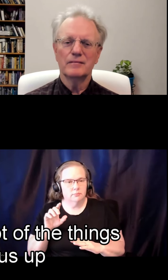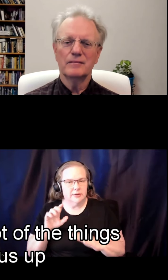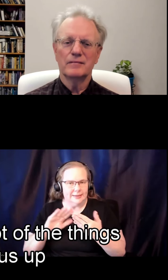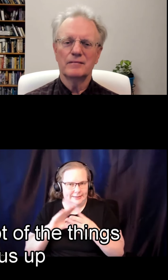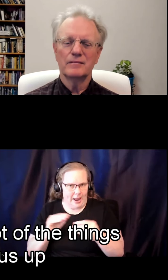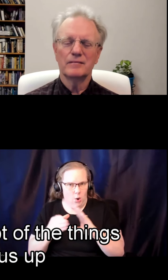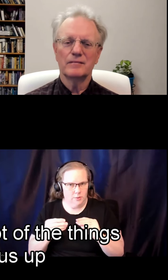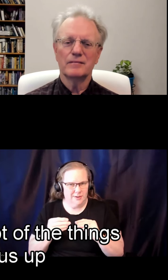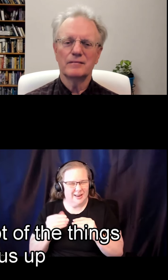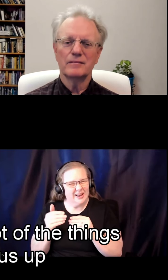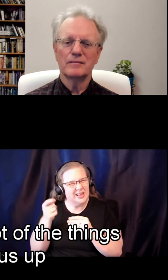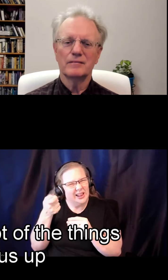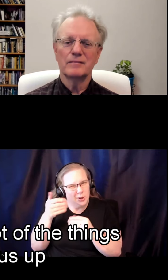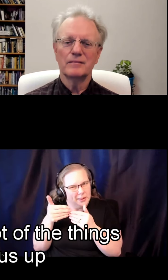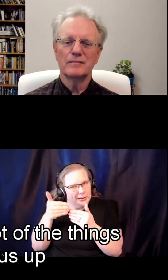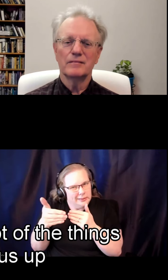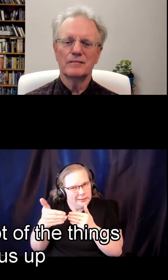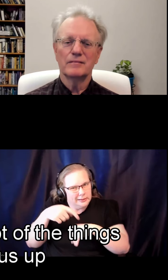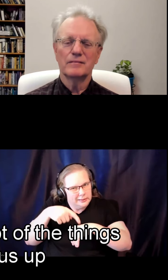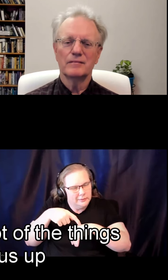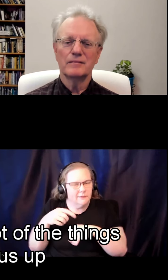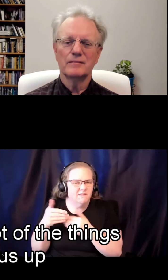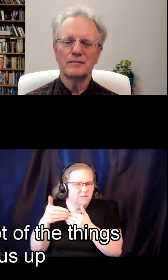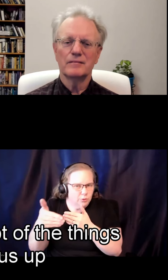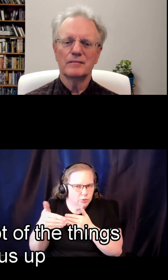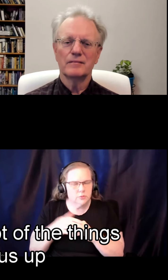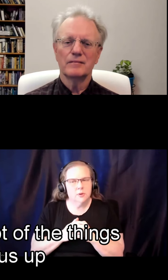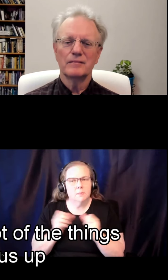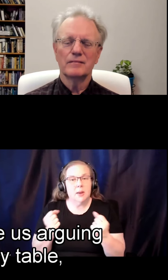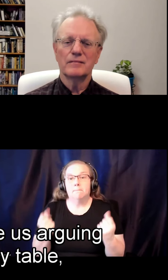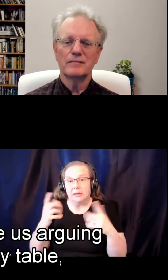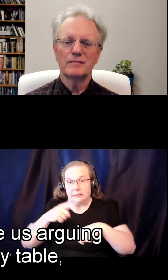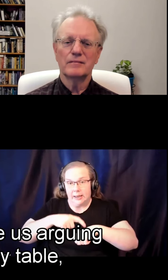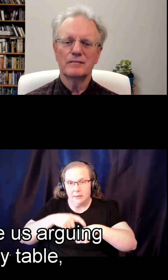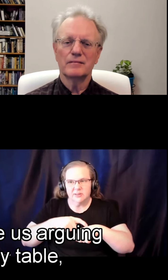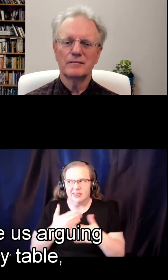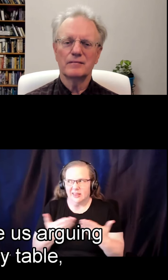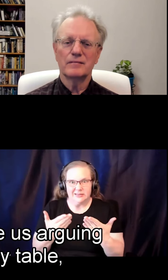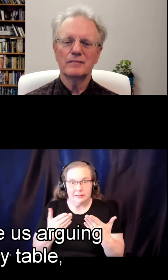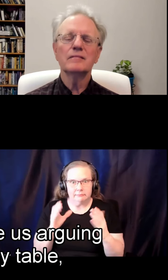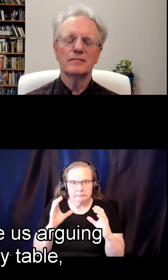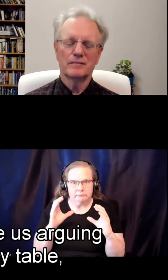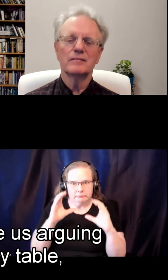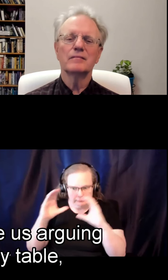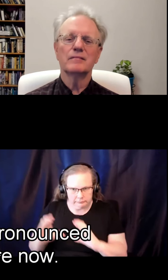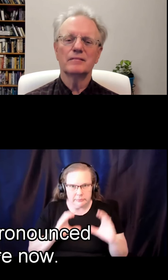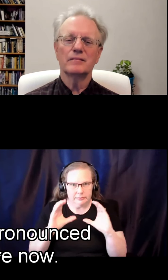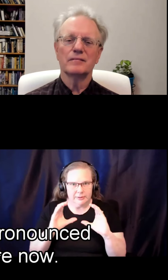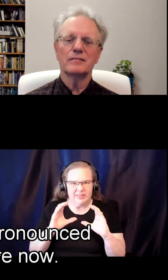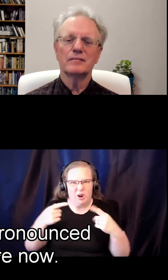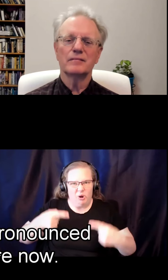at a time when a lot of the things that keep us up at night, that have us arguing at the holiday